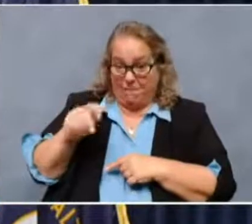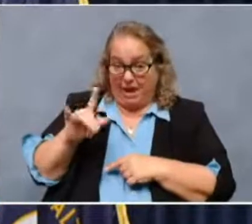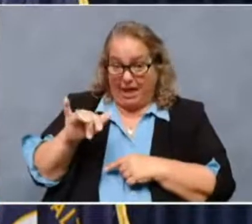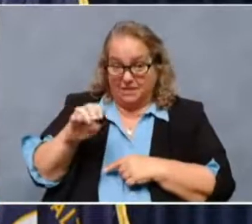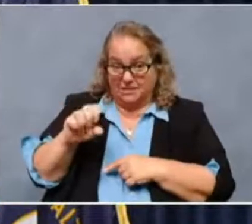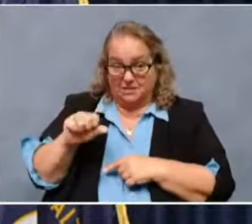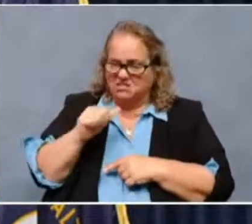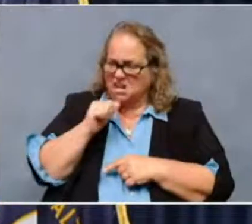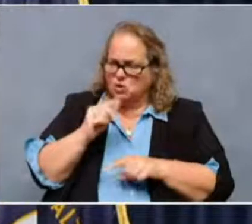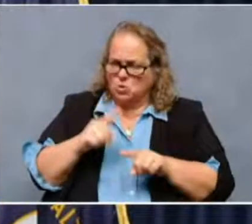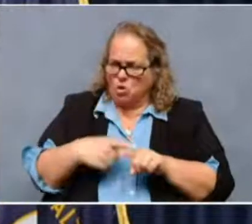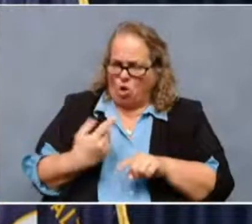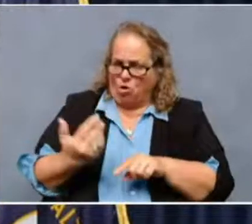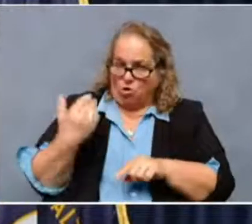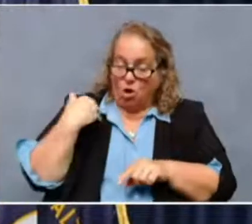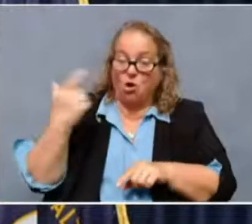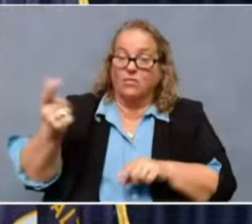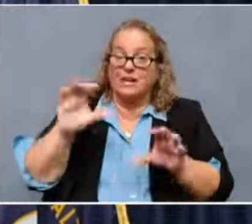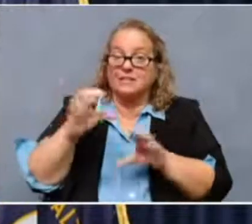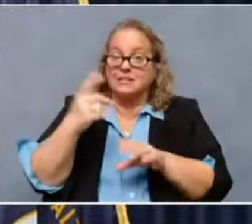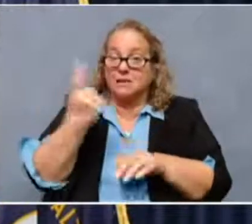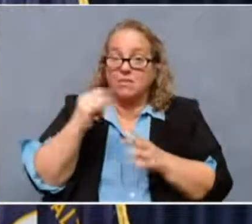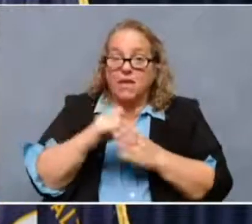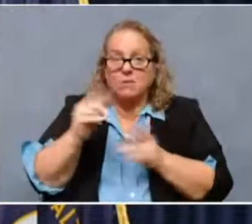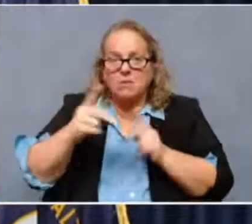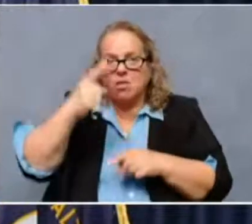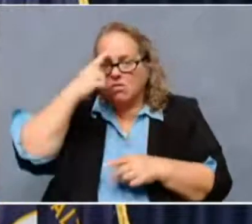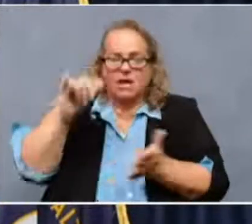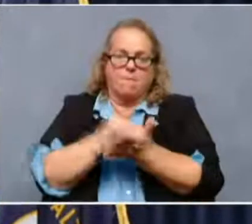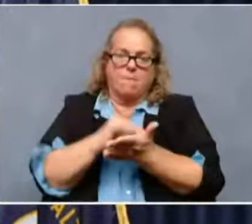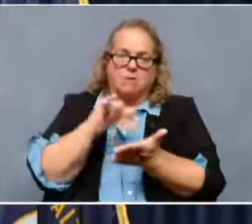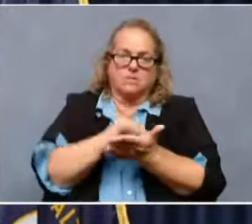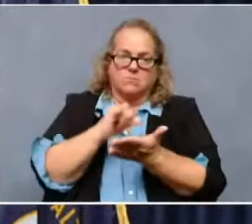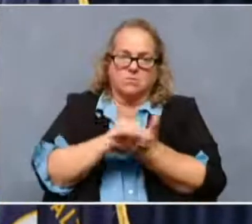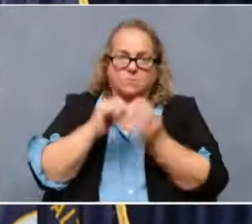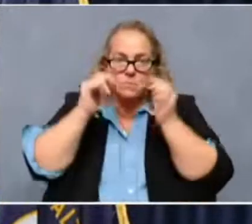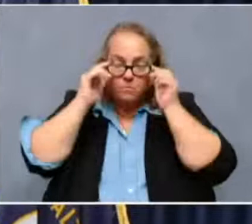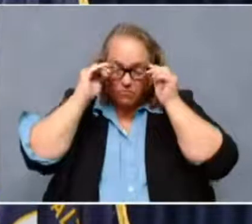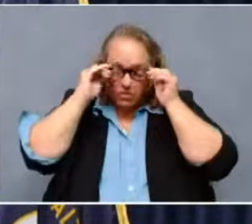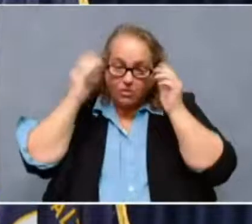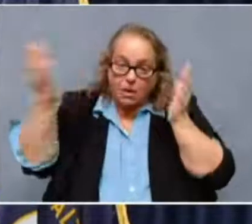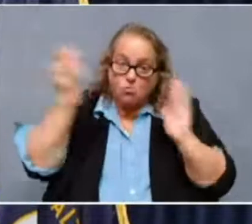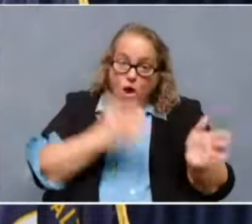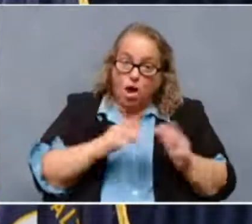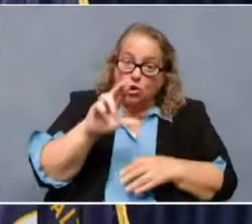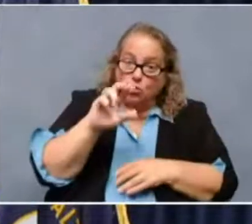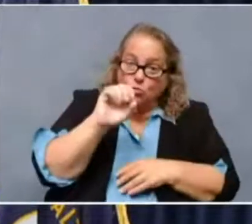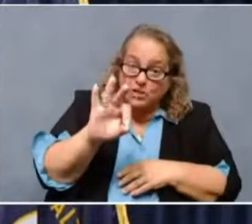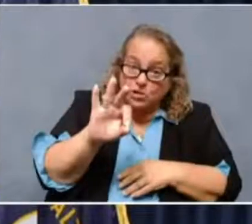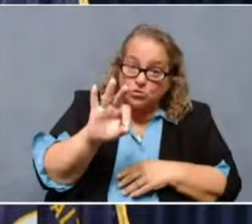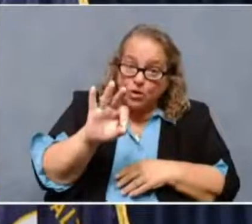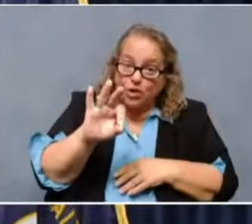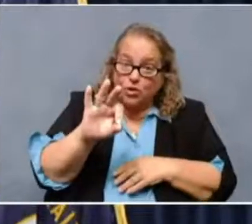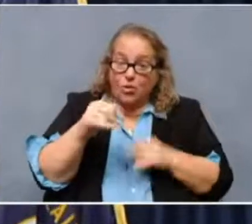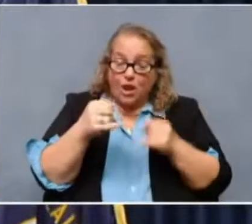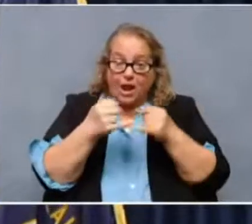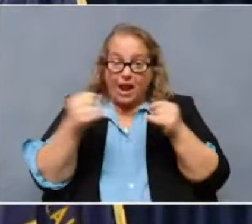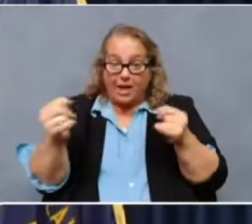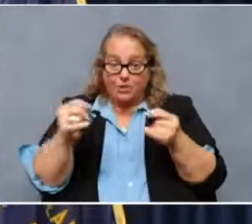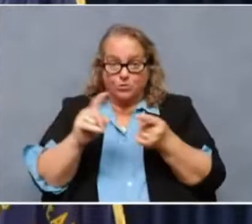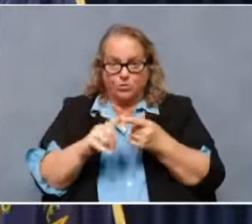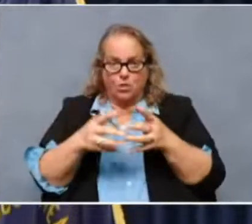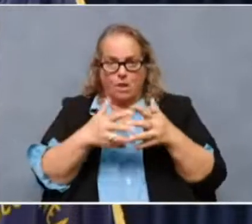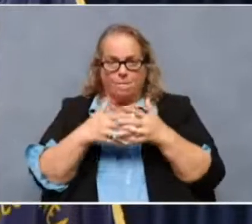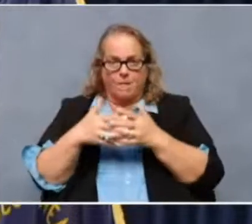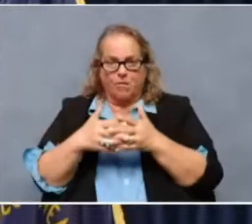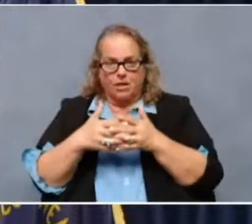they did something that people said was impossible. They brought a refrigerator line to America, knowing that